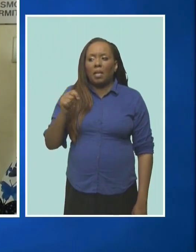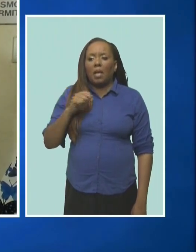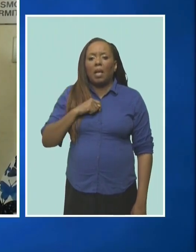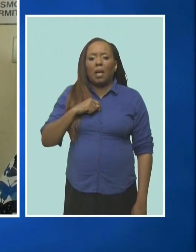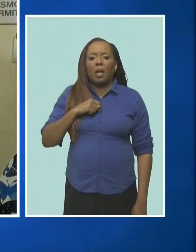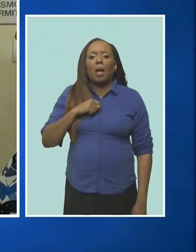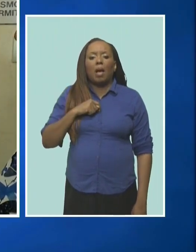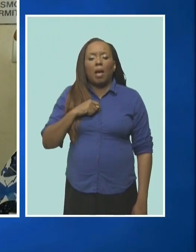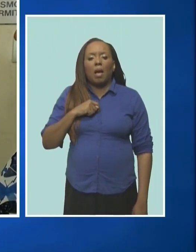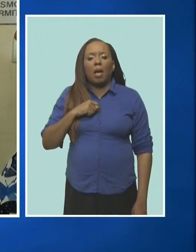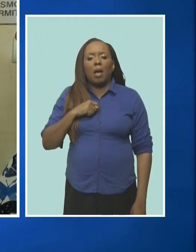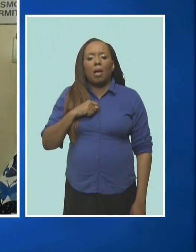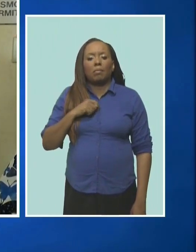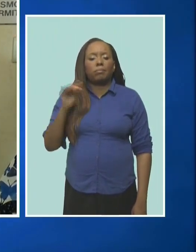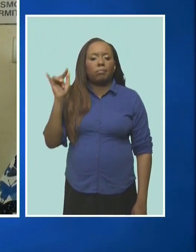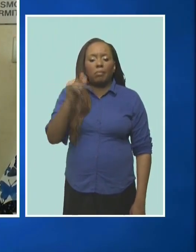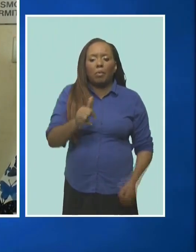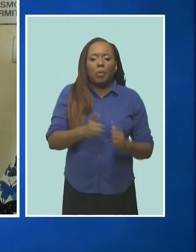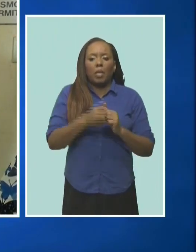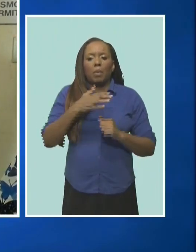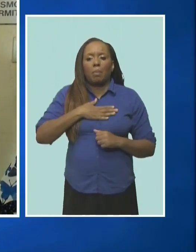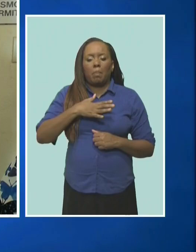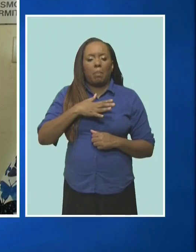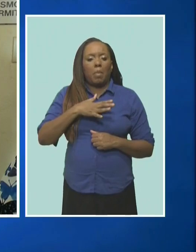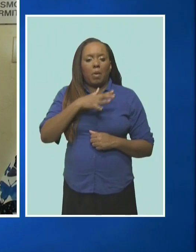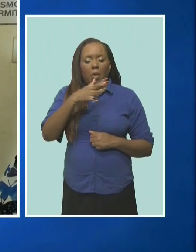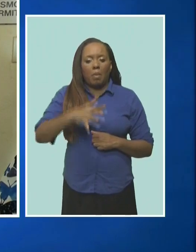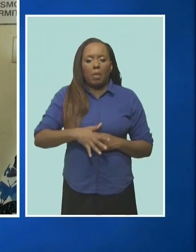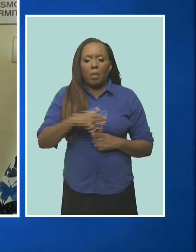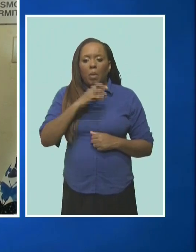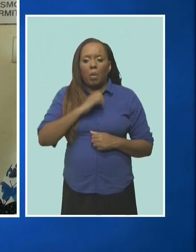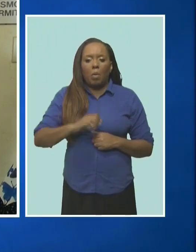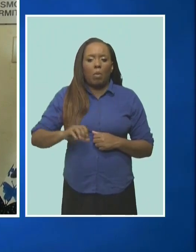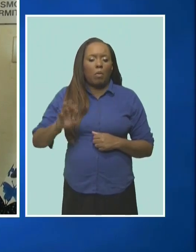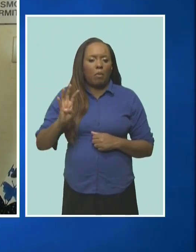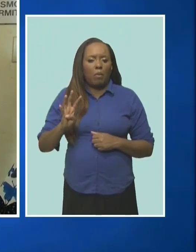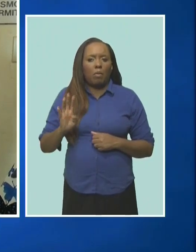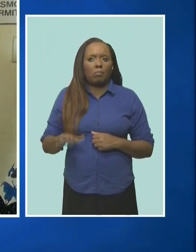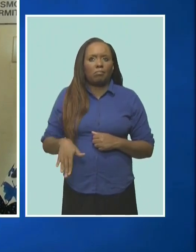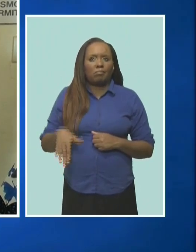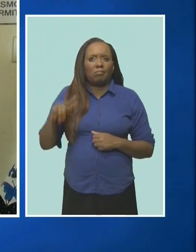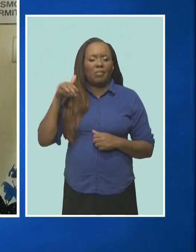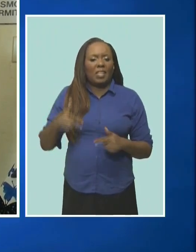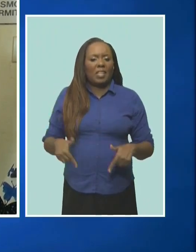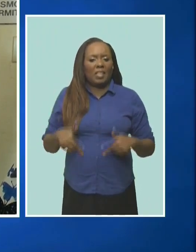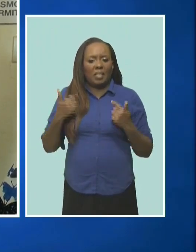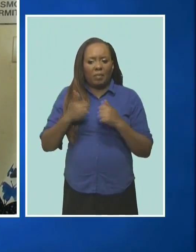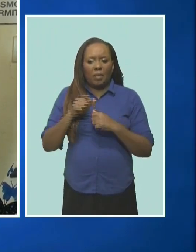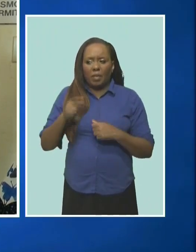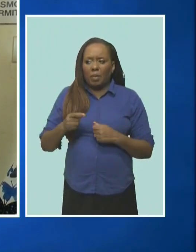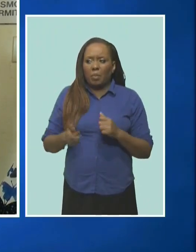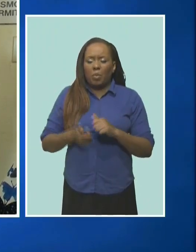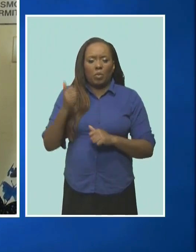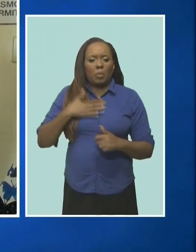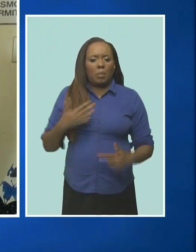4 and a half, thereabout. And with her I was raised. I lived with her most of my life, my childhood